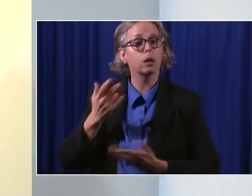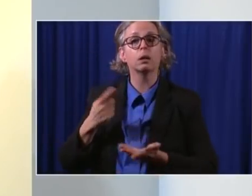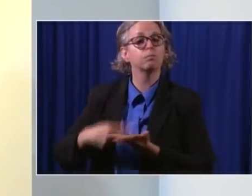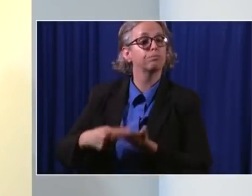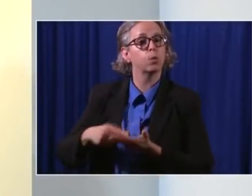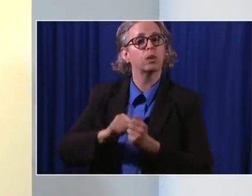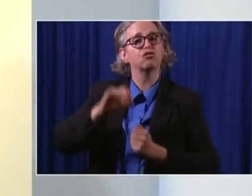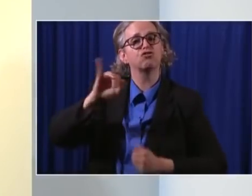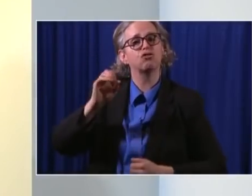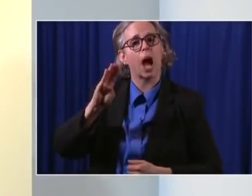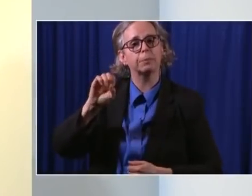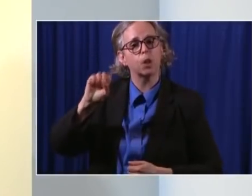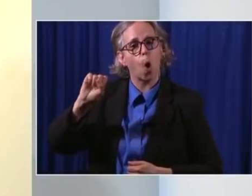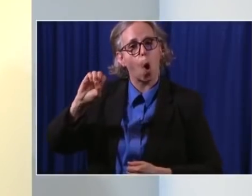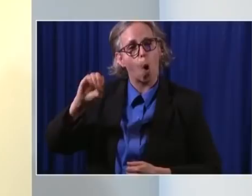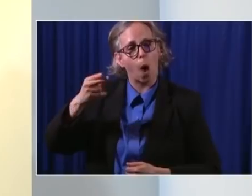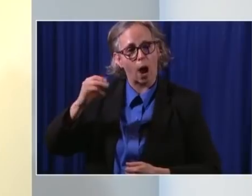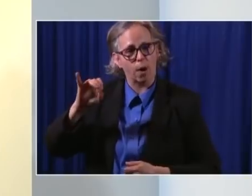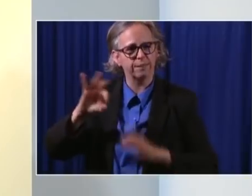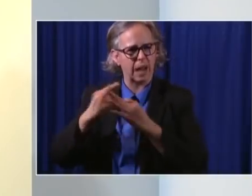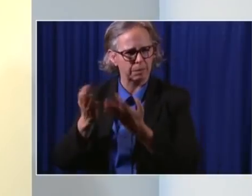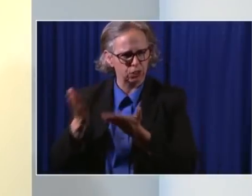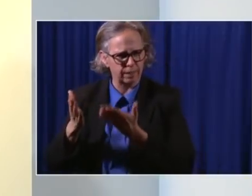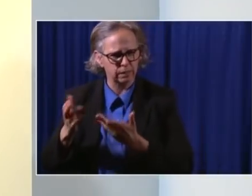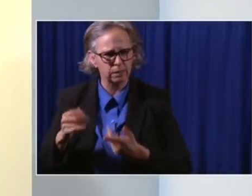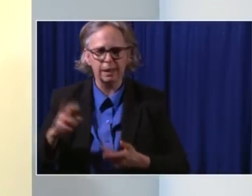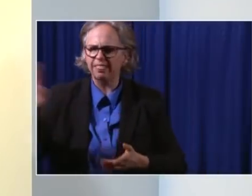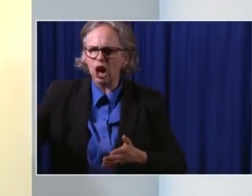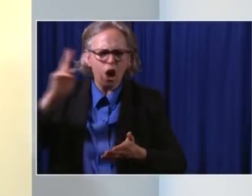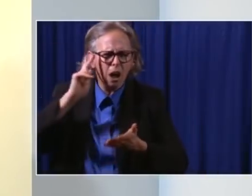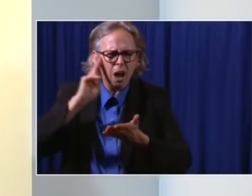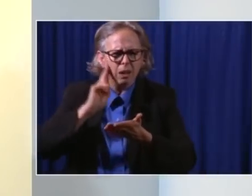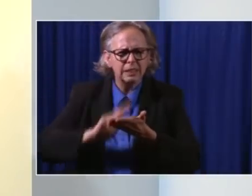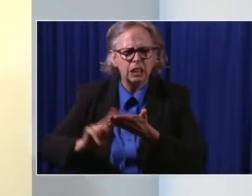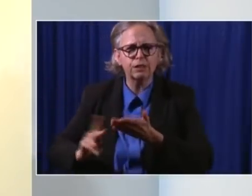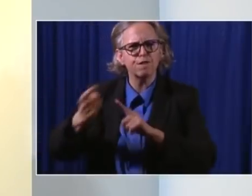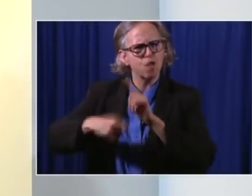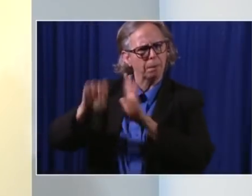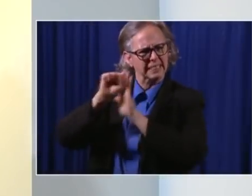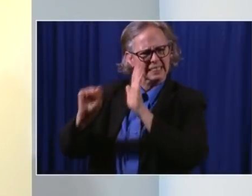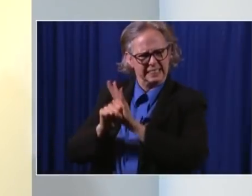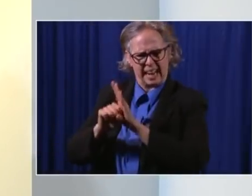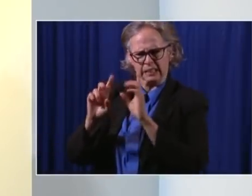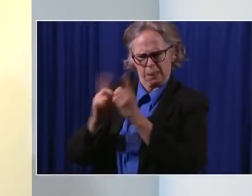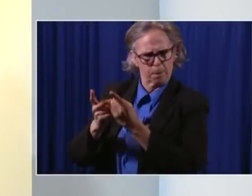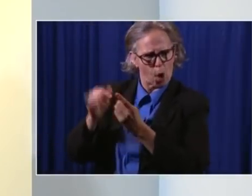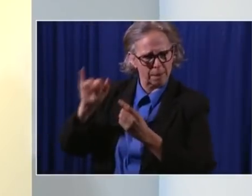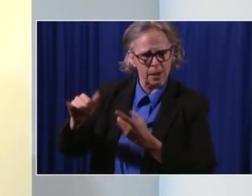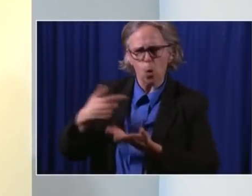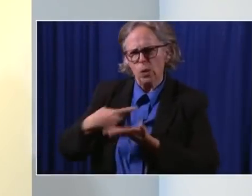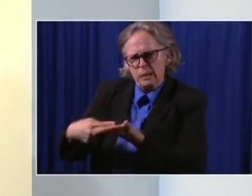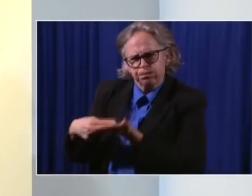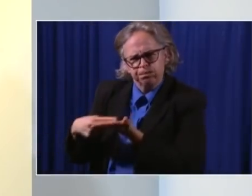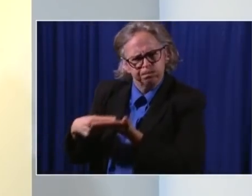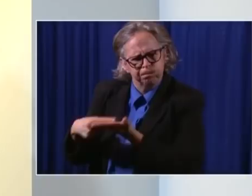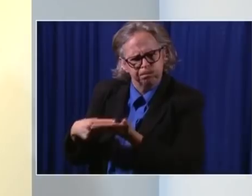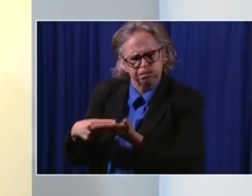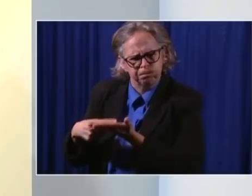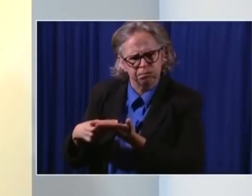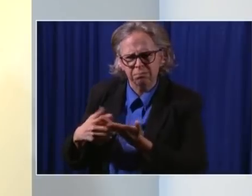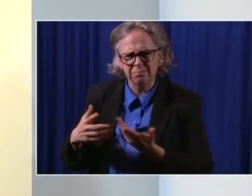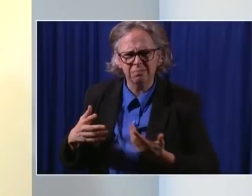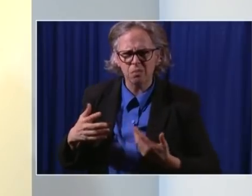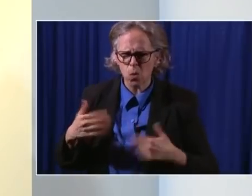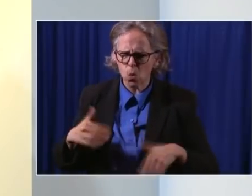from the State Department and a number of businesses from around the country to talk about reshoring more of this production